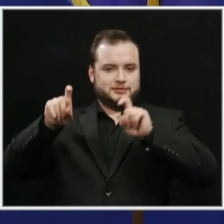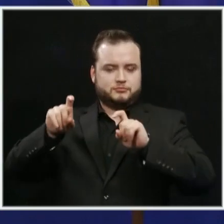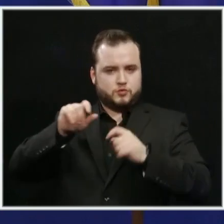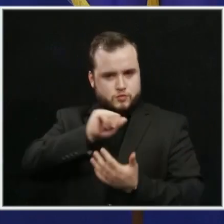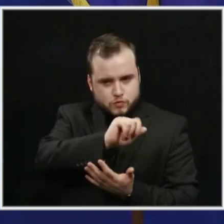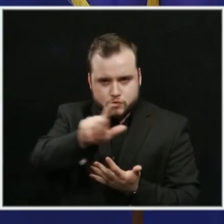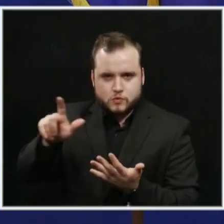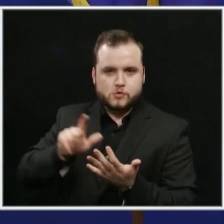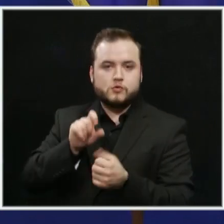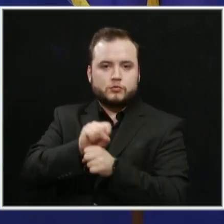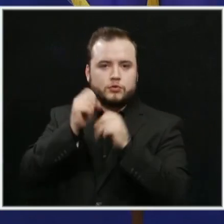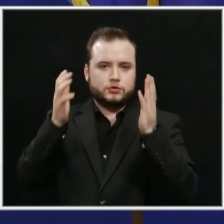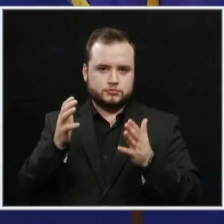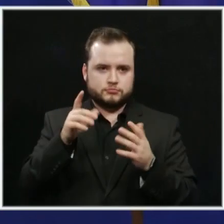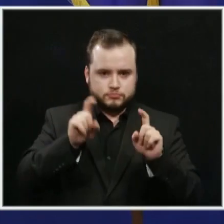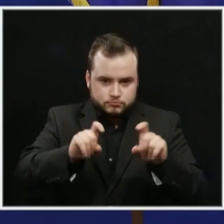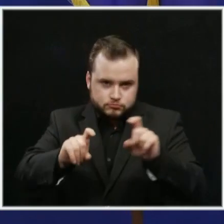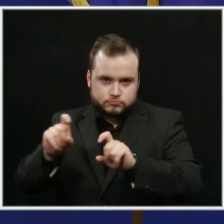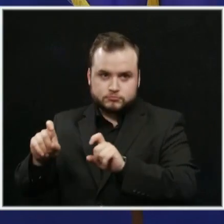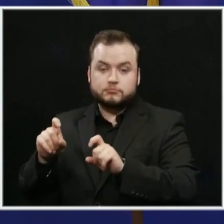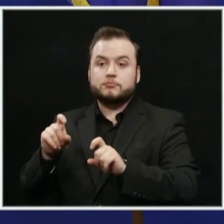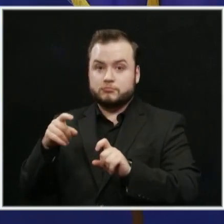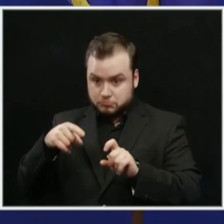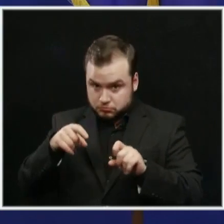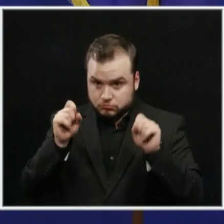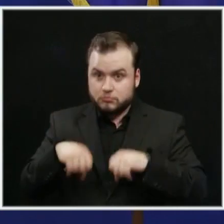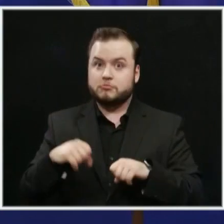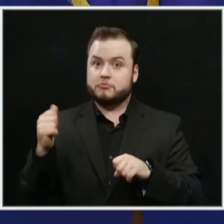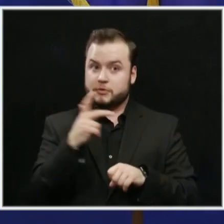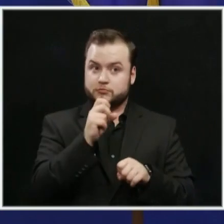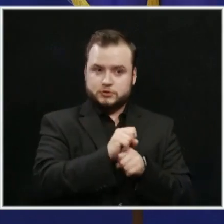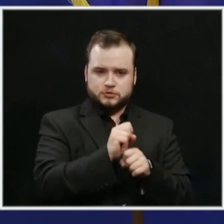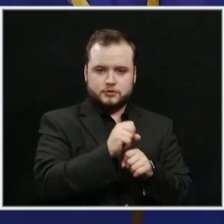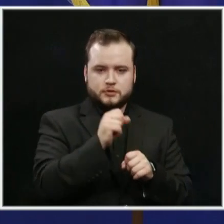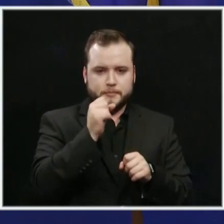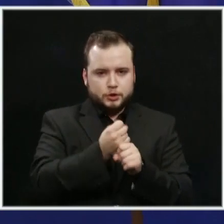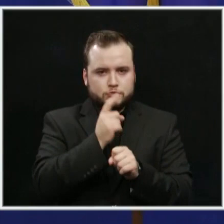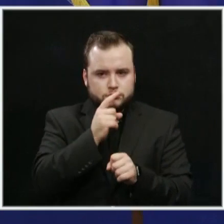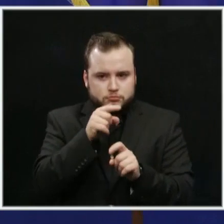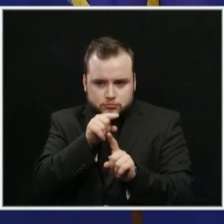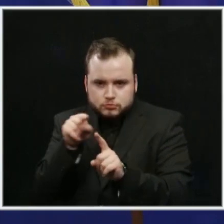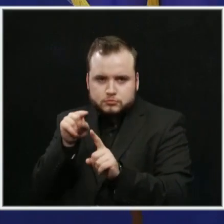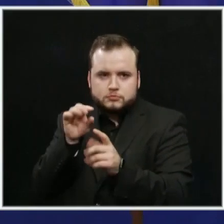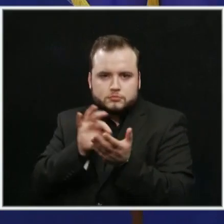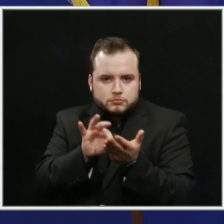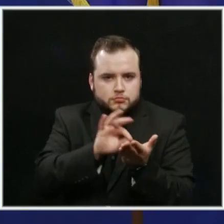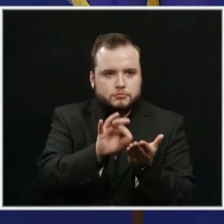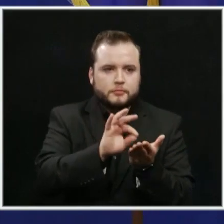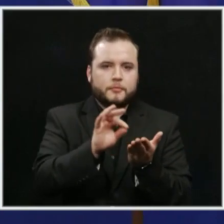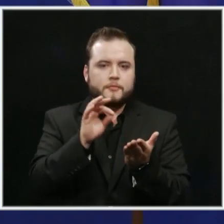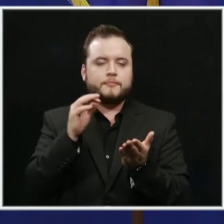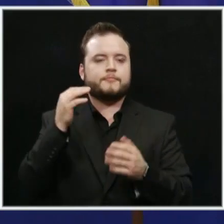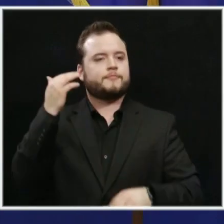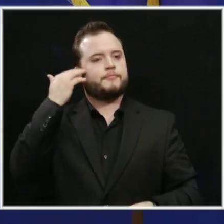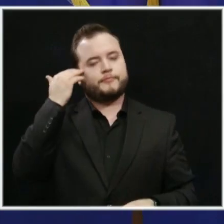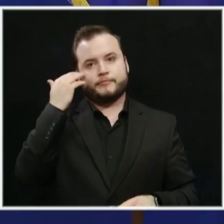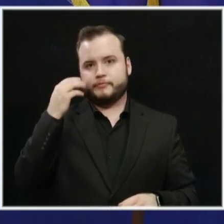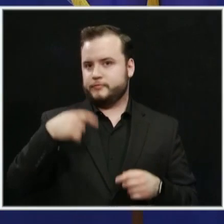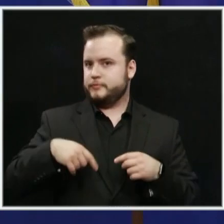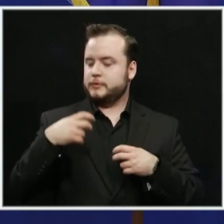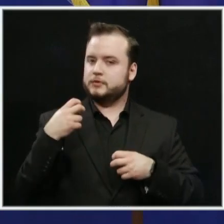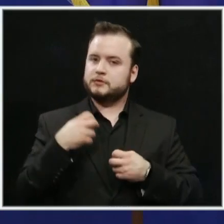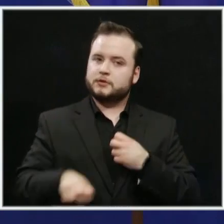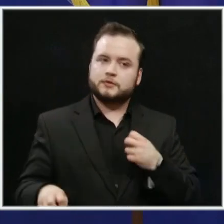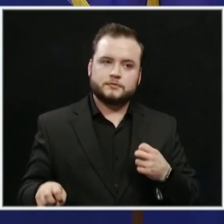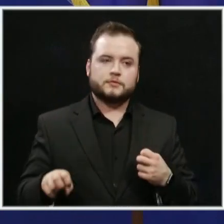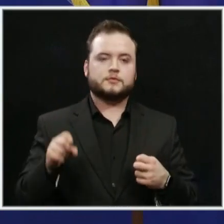about this, ways to go about tracing. We know this is a big step. We know that it's hard, but we also know this is the path out of this, to be able